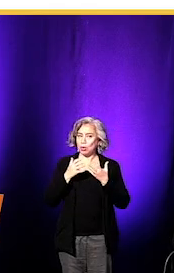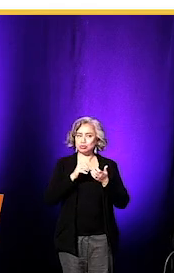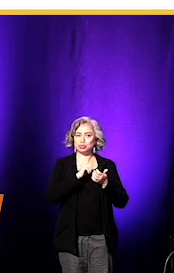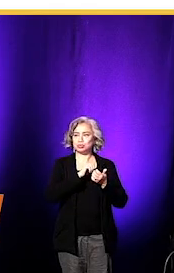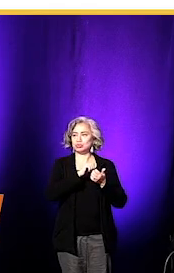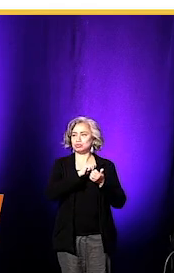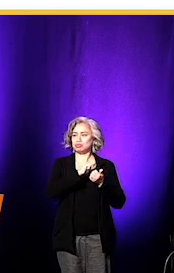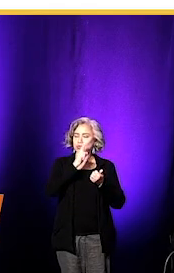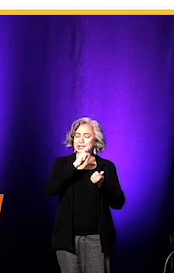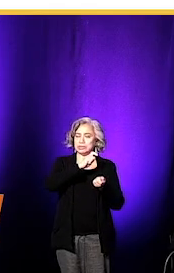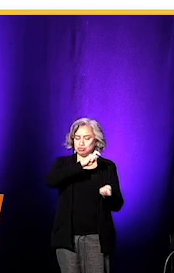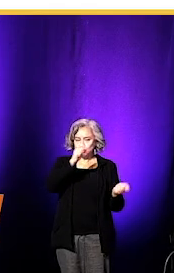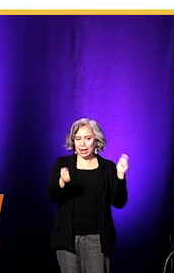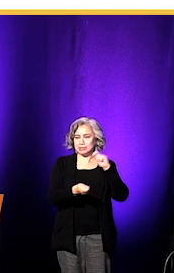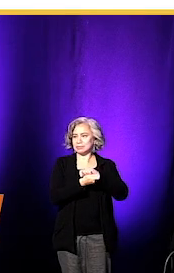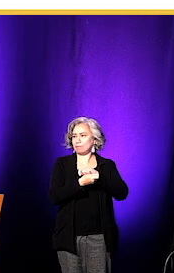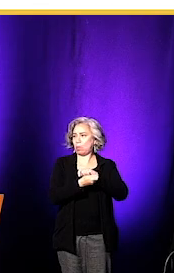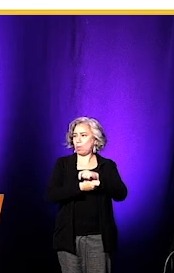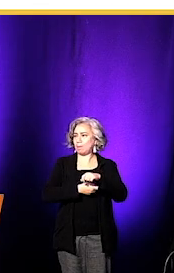became